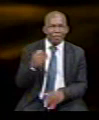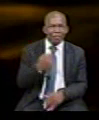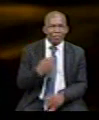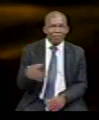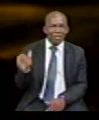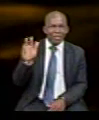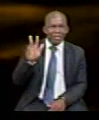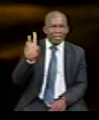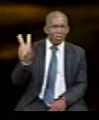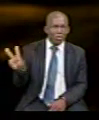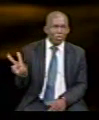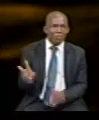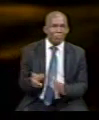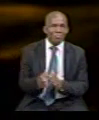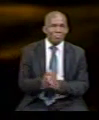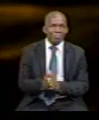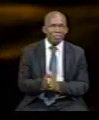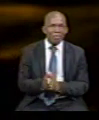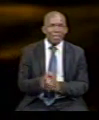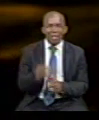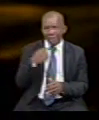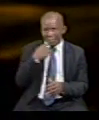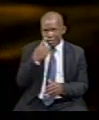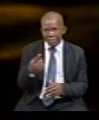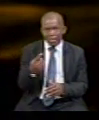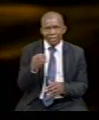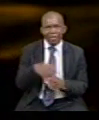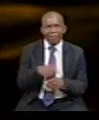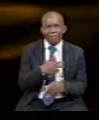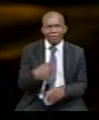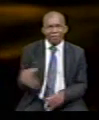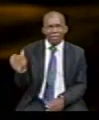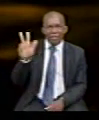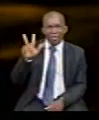32. He says in verse 32,